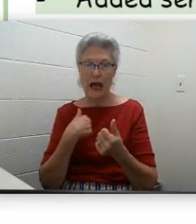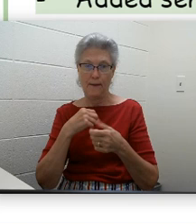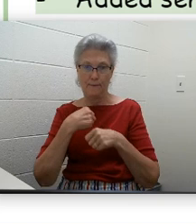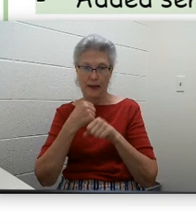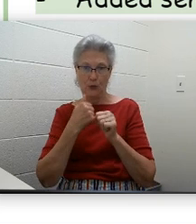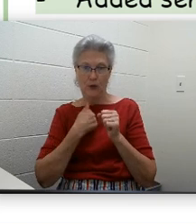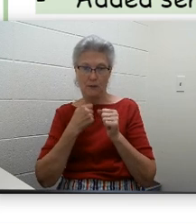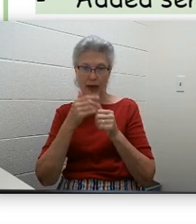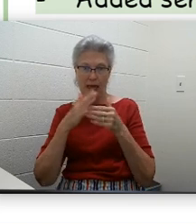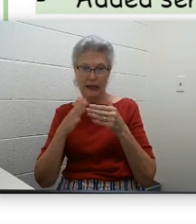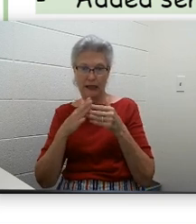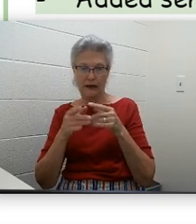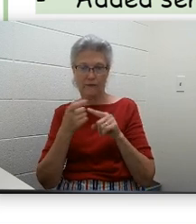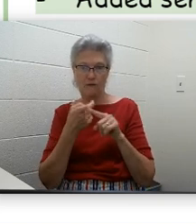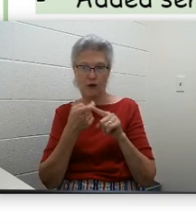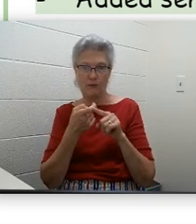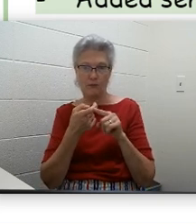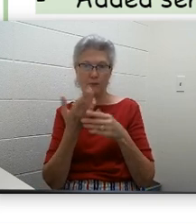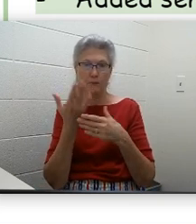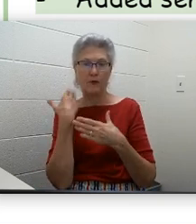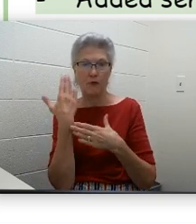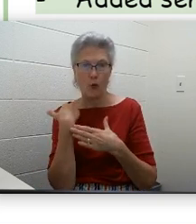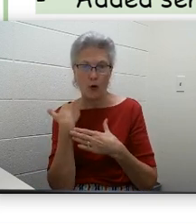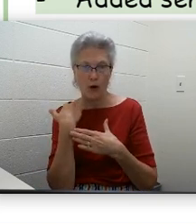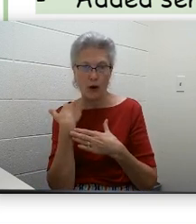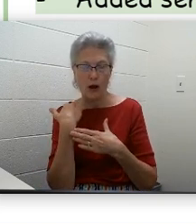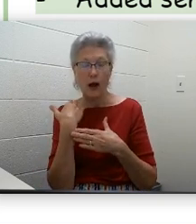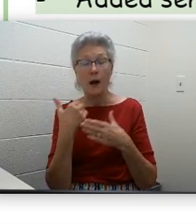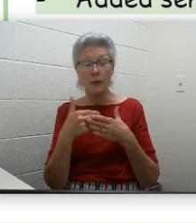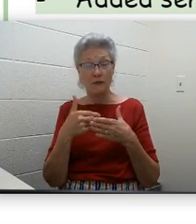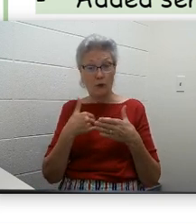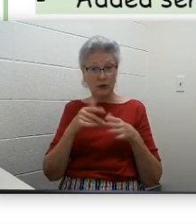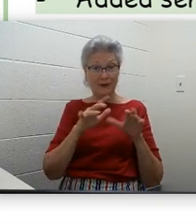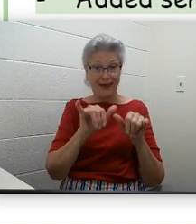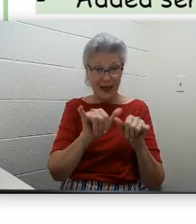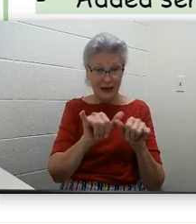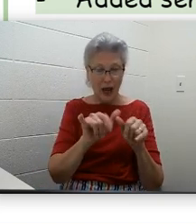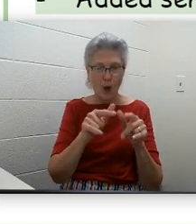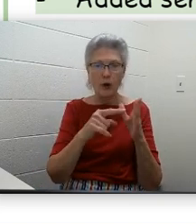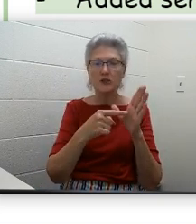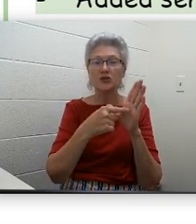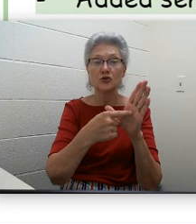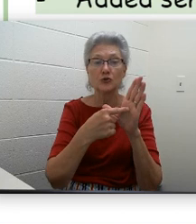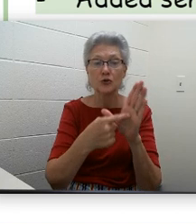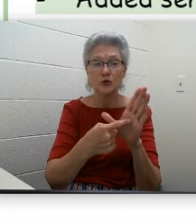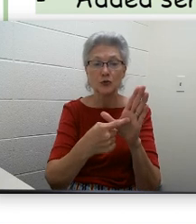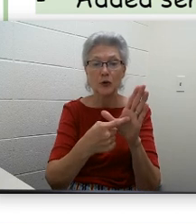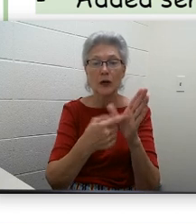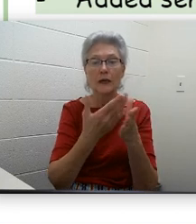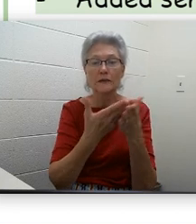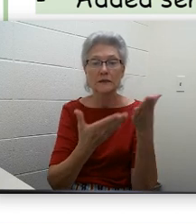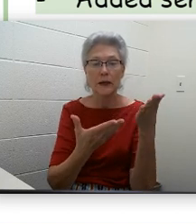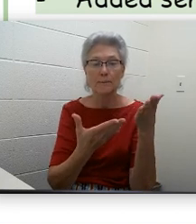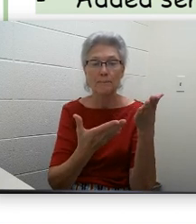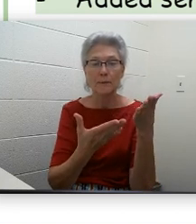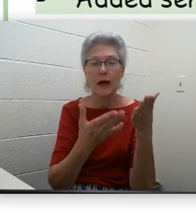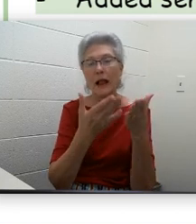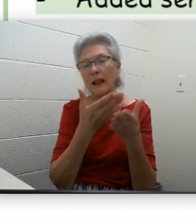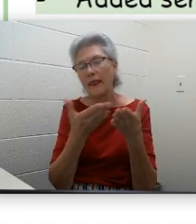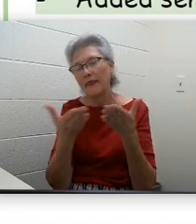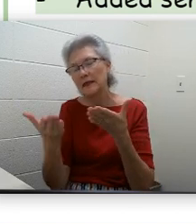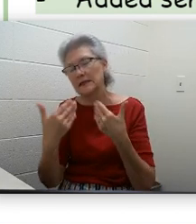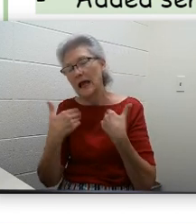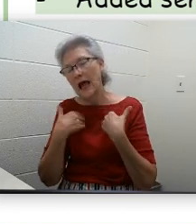ending from the last time. But before we do that, I do want to point out some, little features